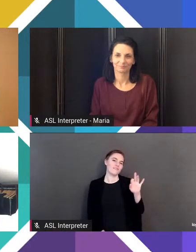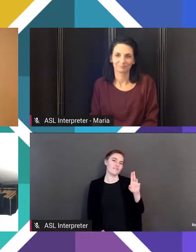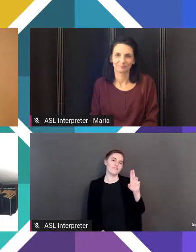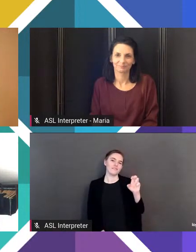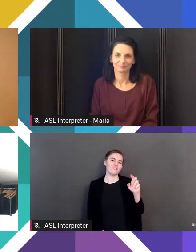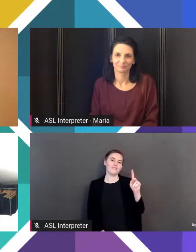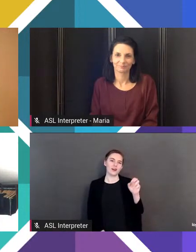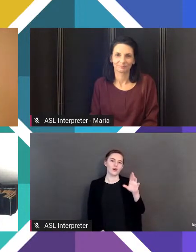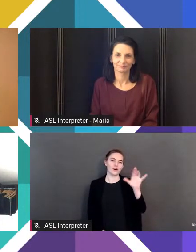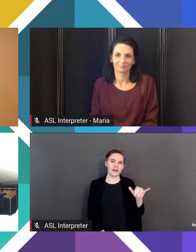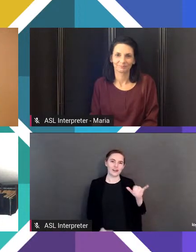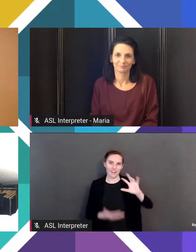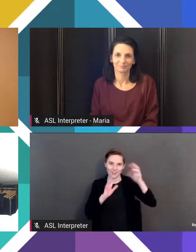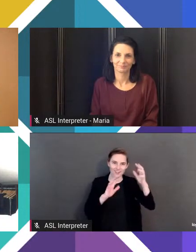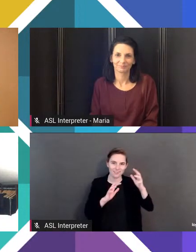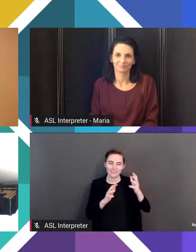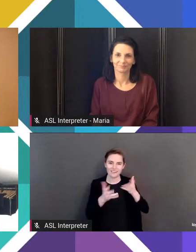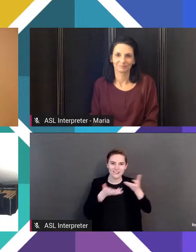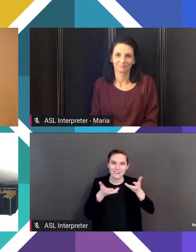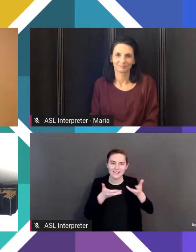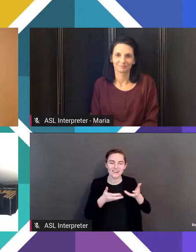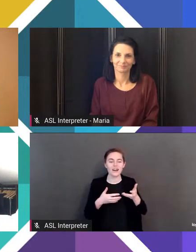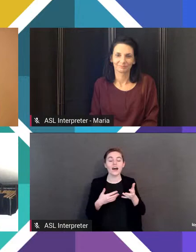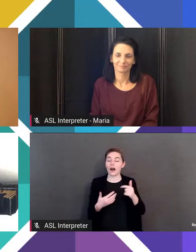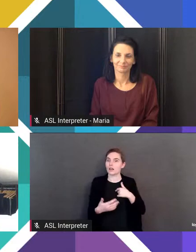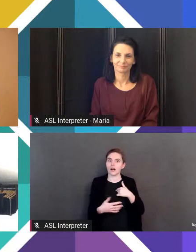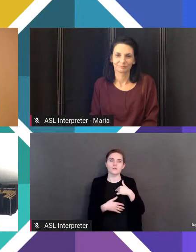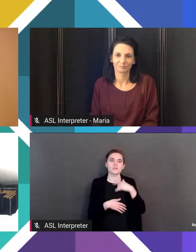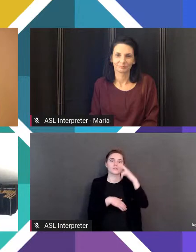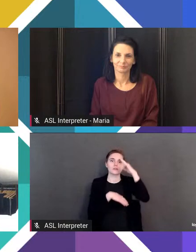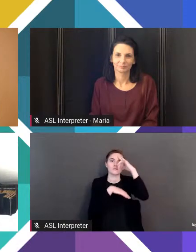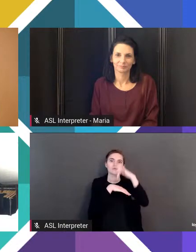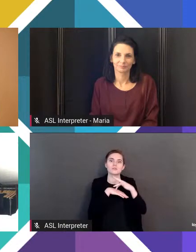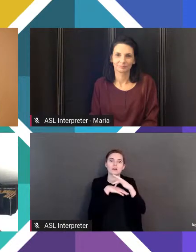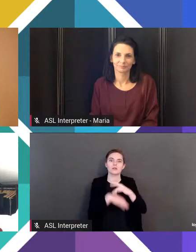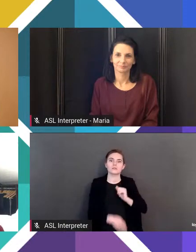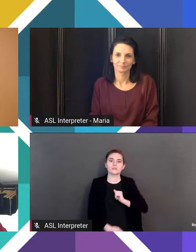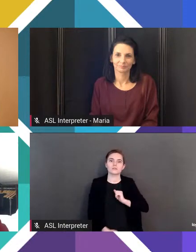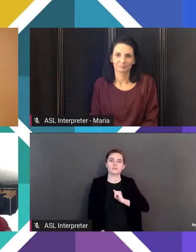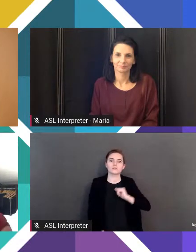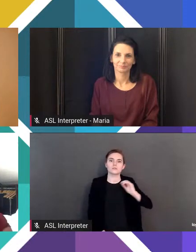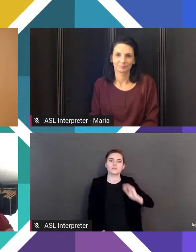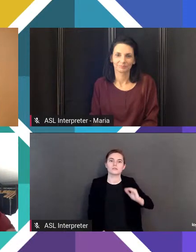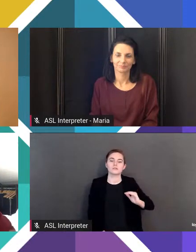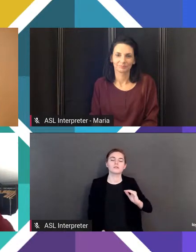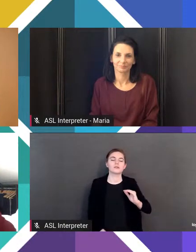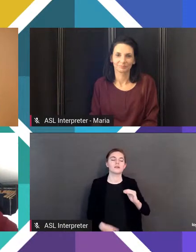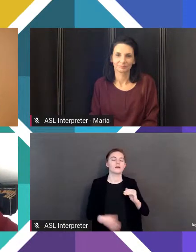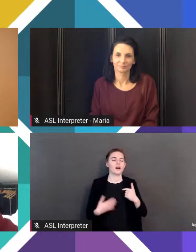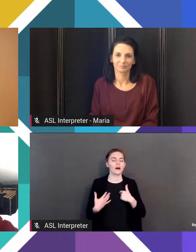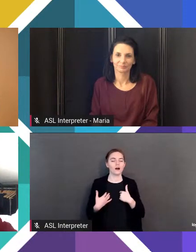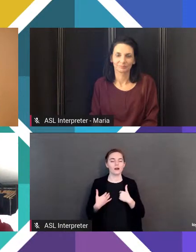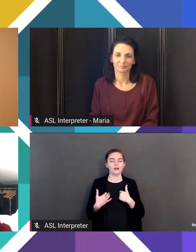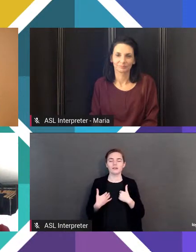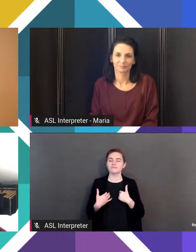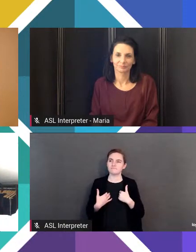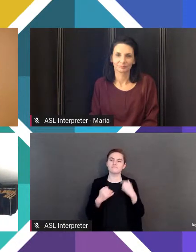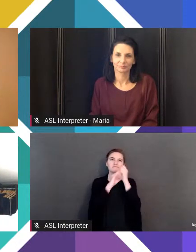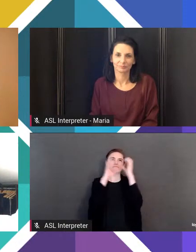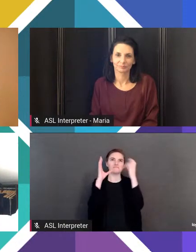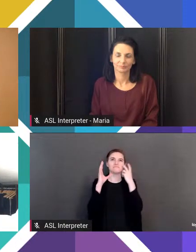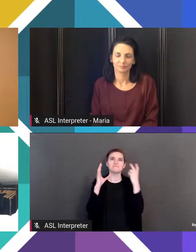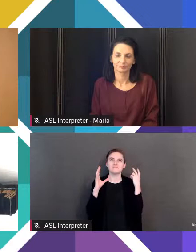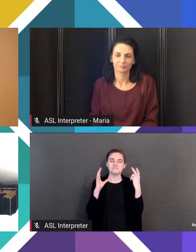was obsessed as a kid. And so when I think of representation and feeling like a